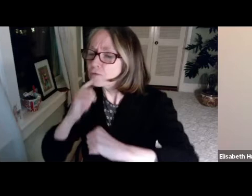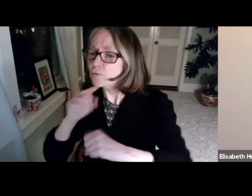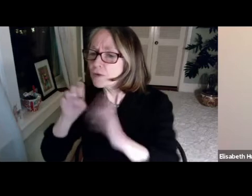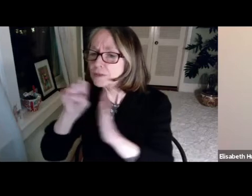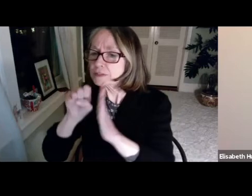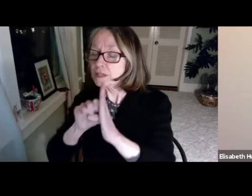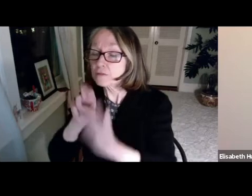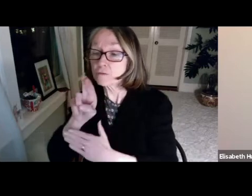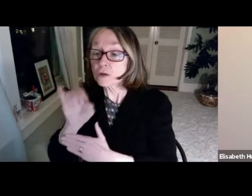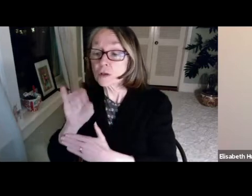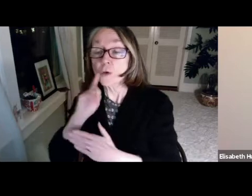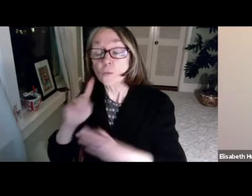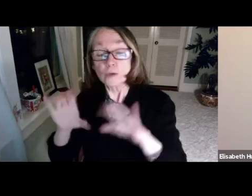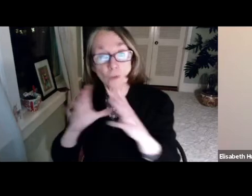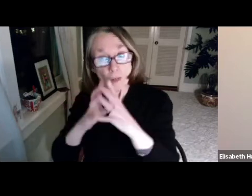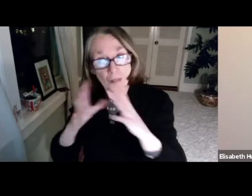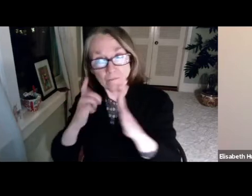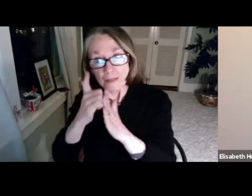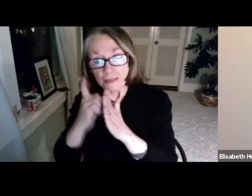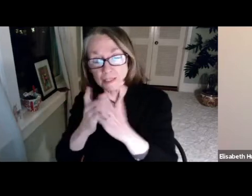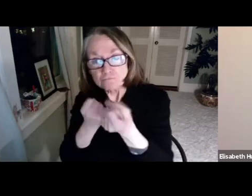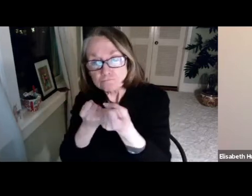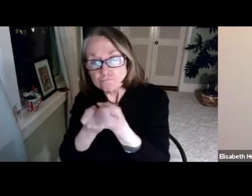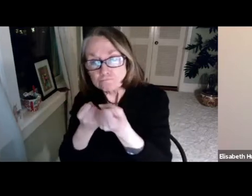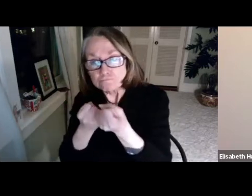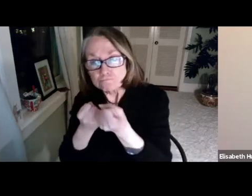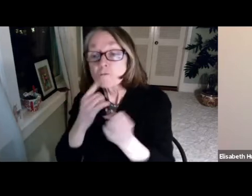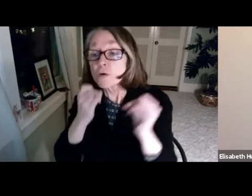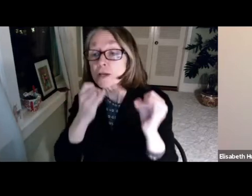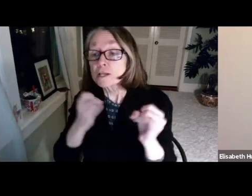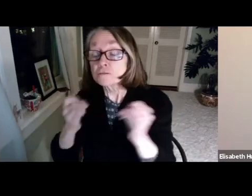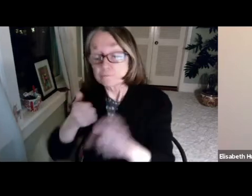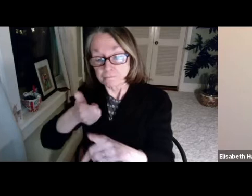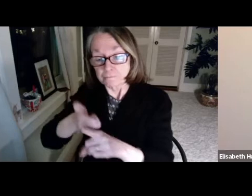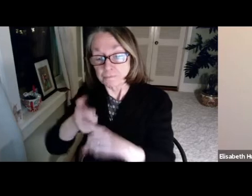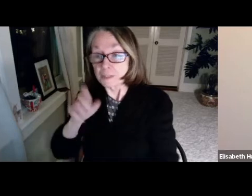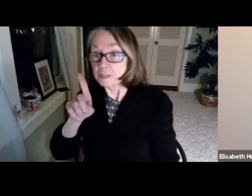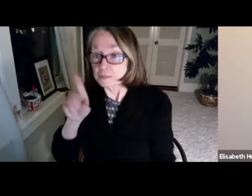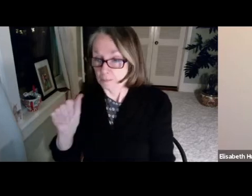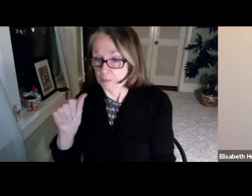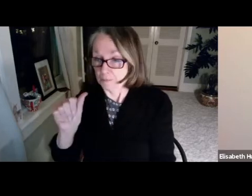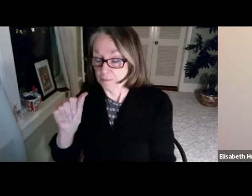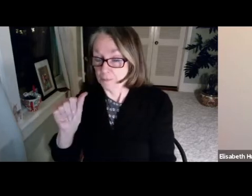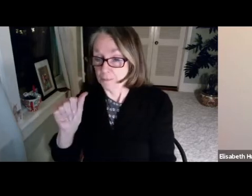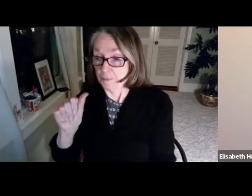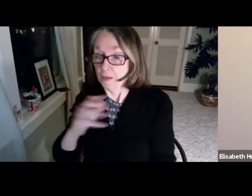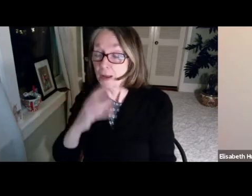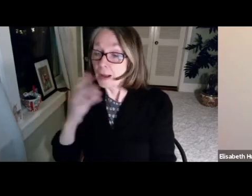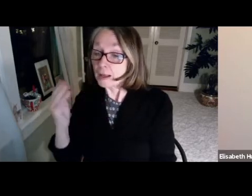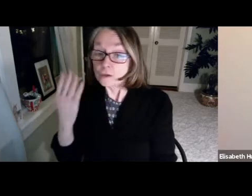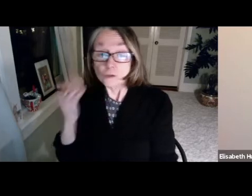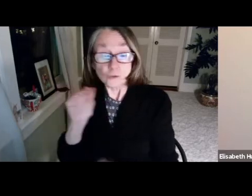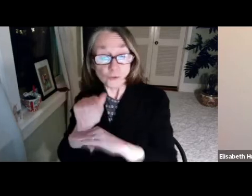of different types of legal advocacy for individuals with disabilities. And tonight,